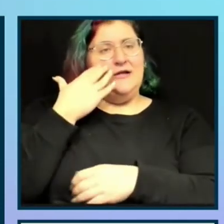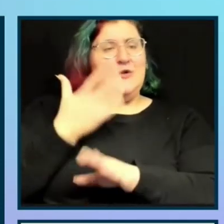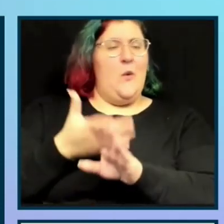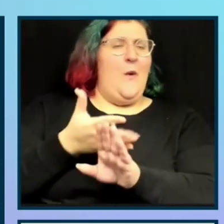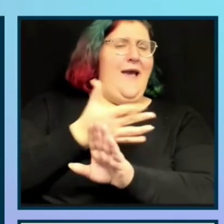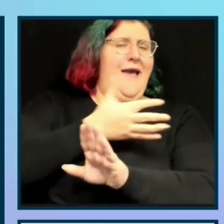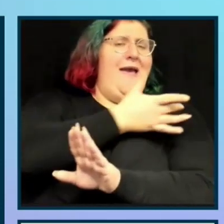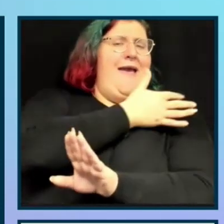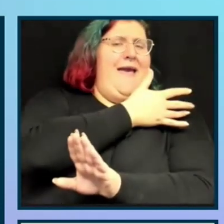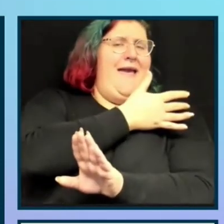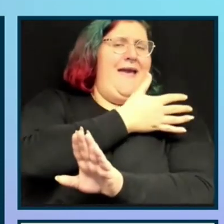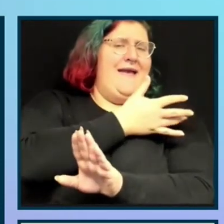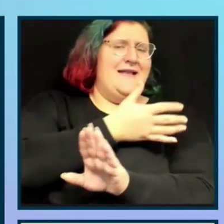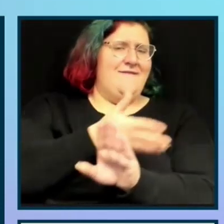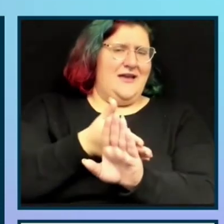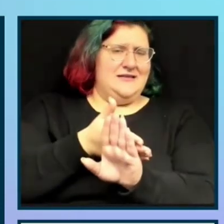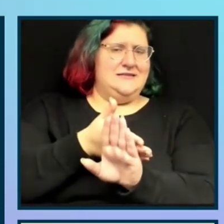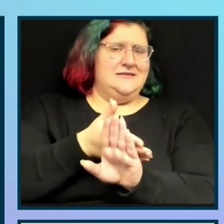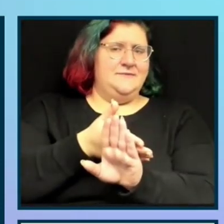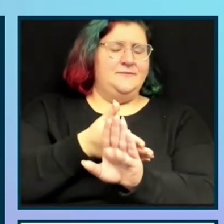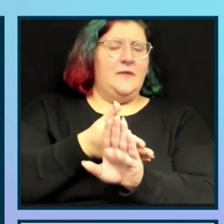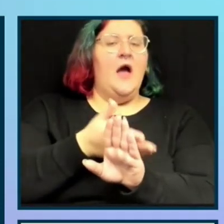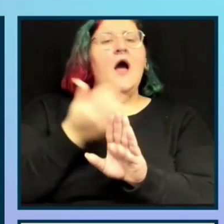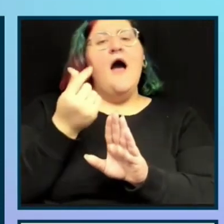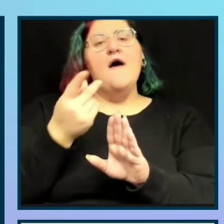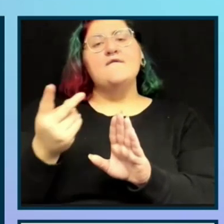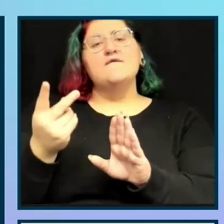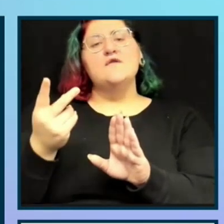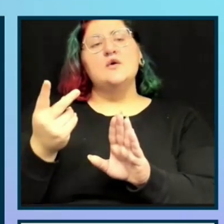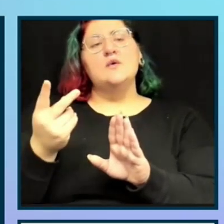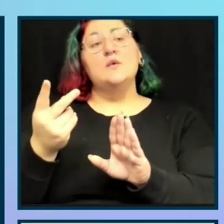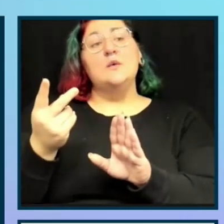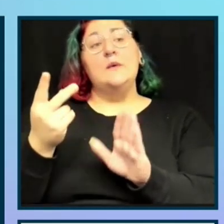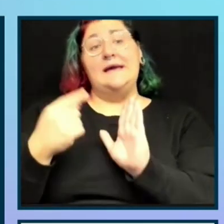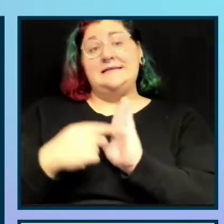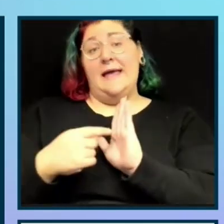A few examples of trigger warnings in physical spaces.